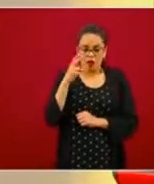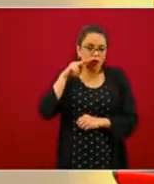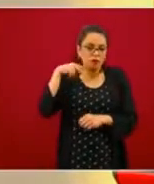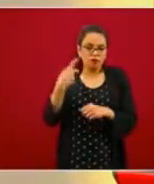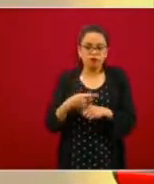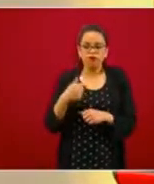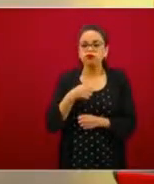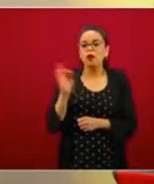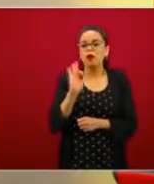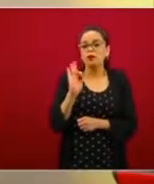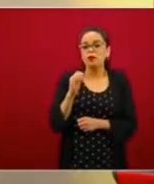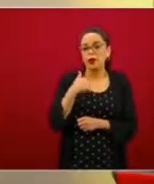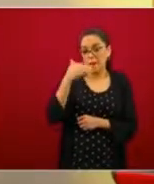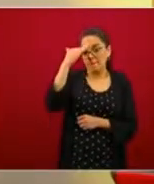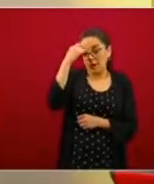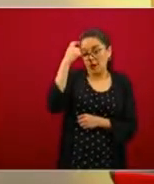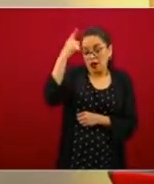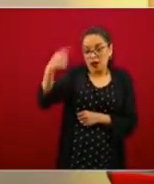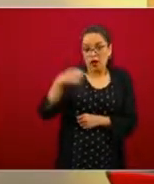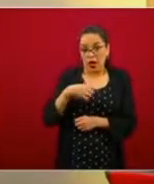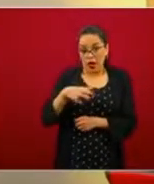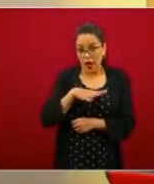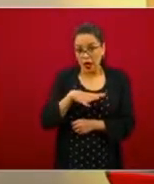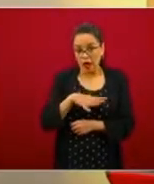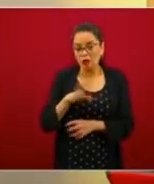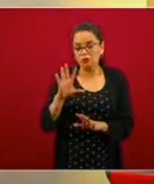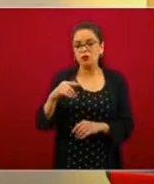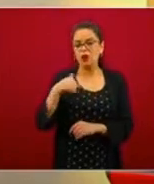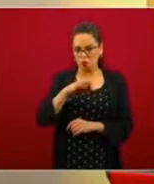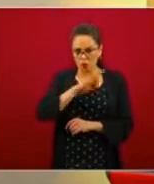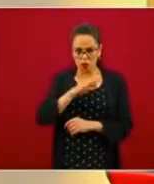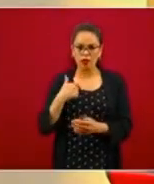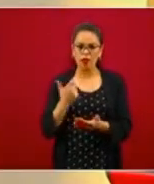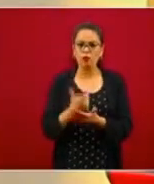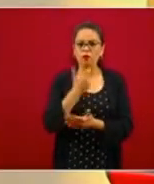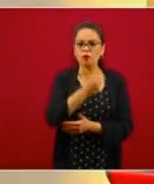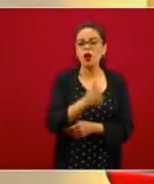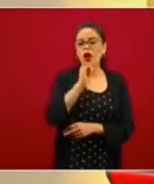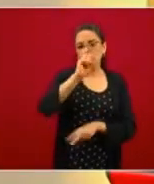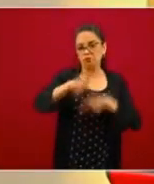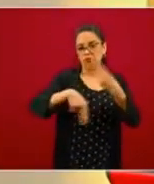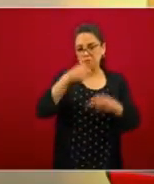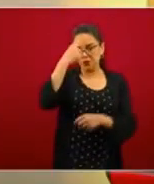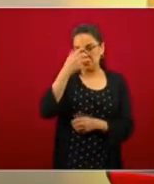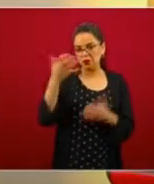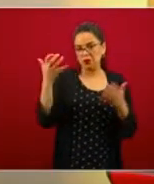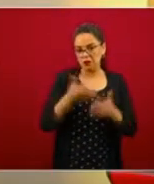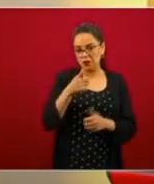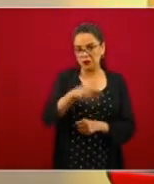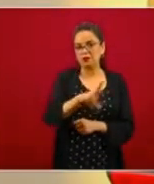private sector, which is a whole network of private labs that